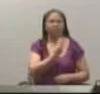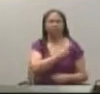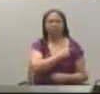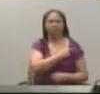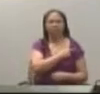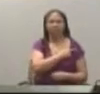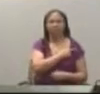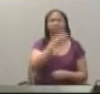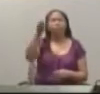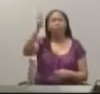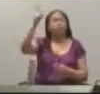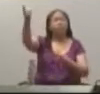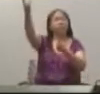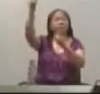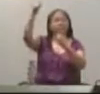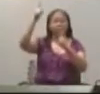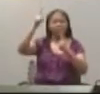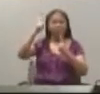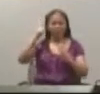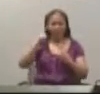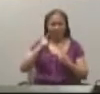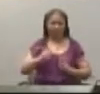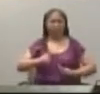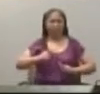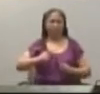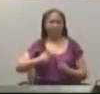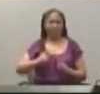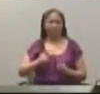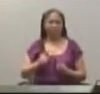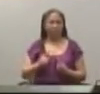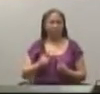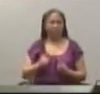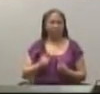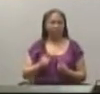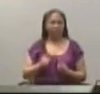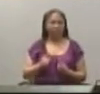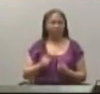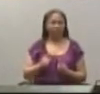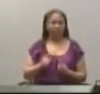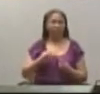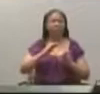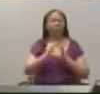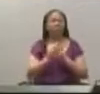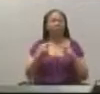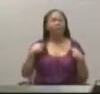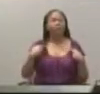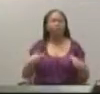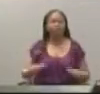comes down, grafts himself, enters into human history